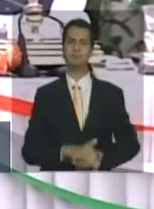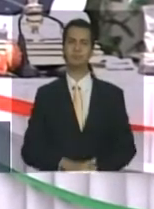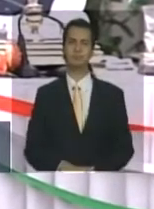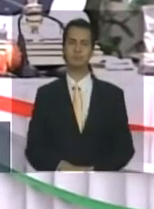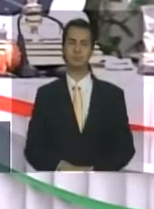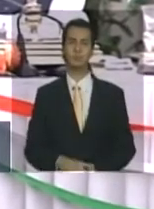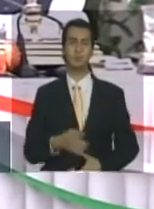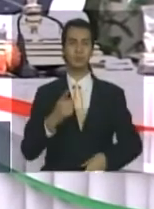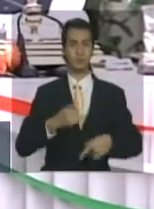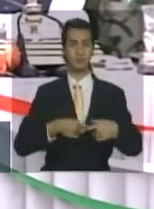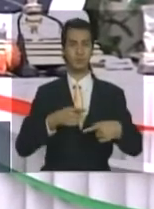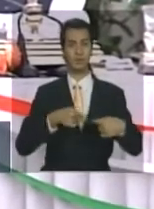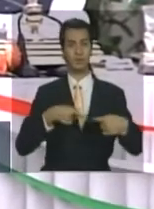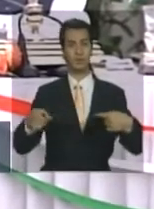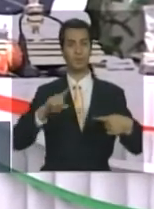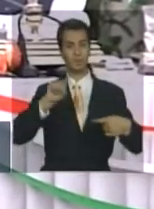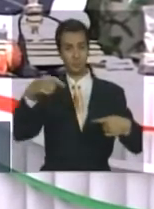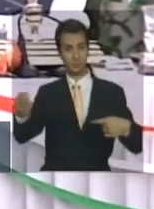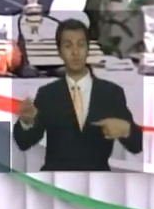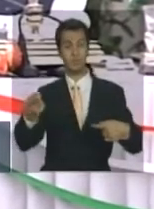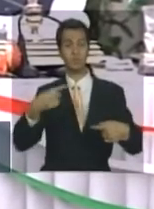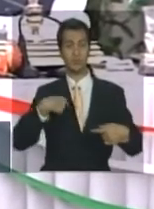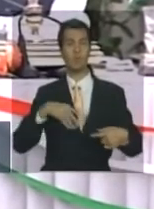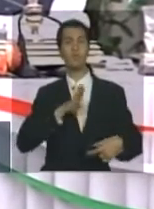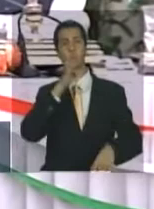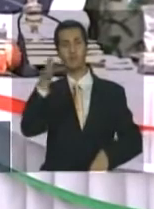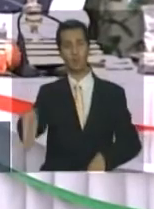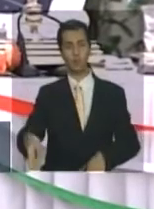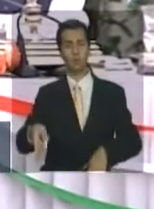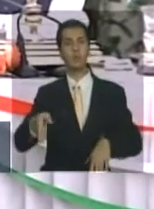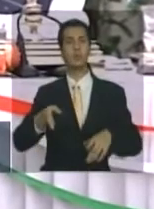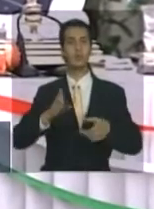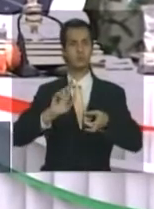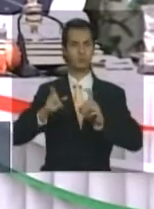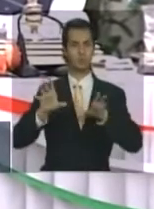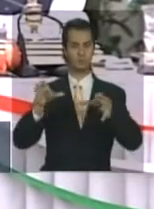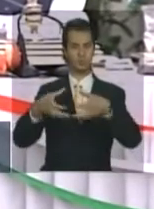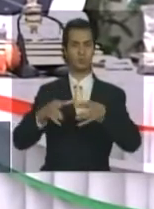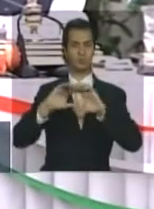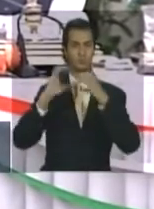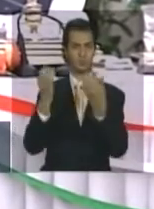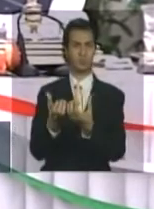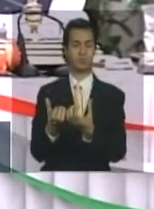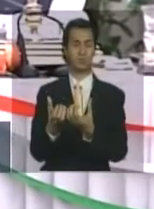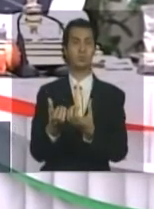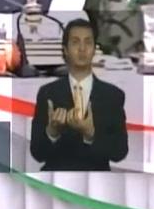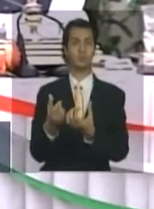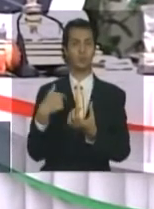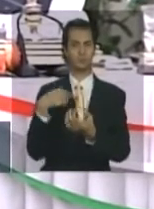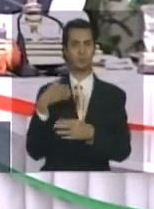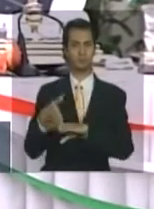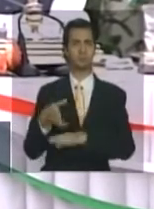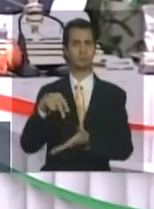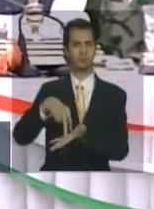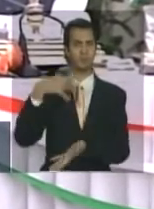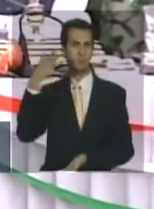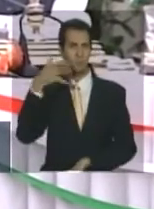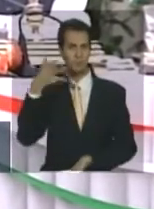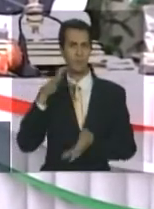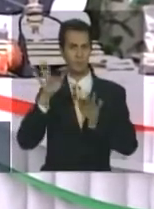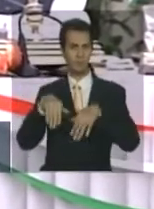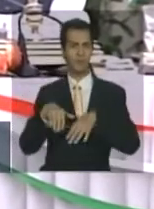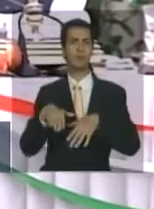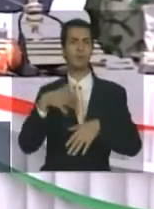cujo encontro encerrarei logo mais e que trouxe à Índia mais de 150